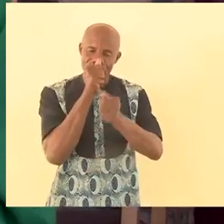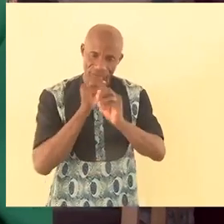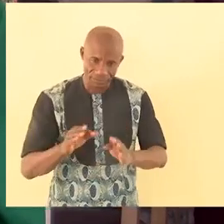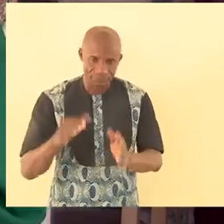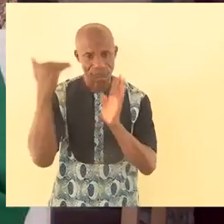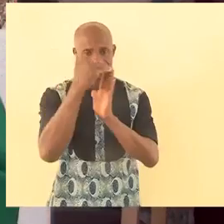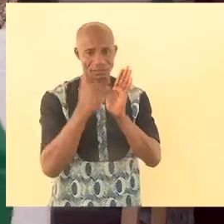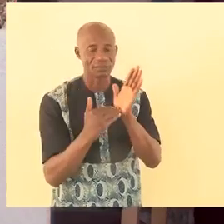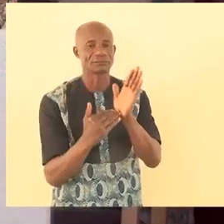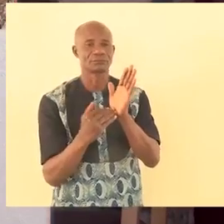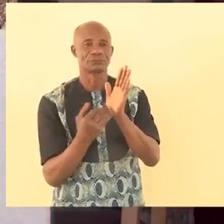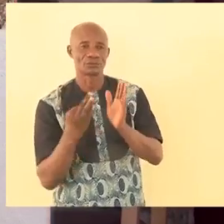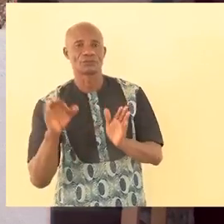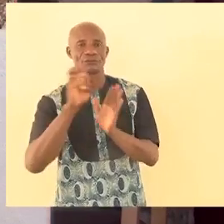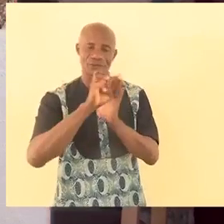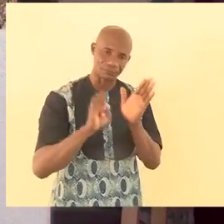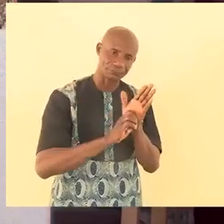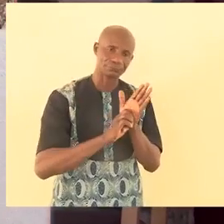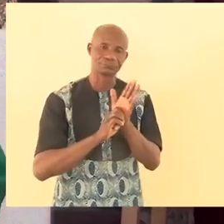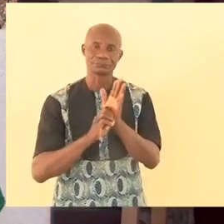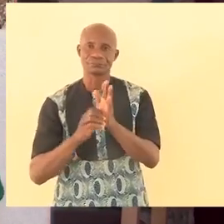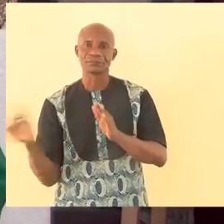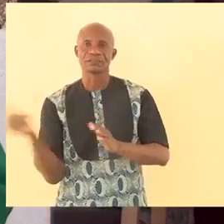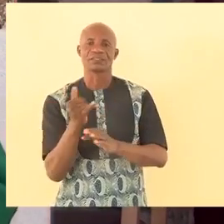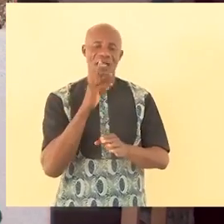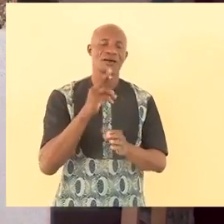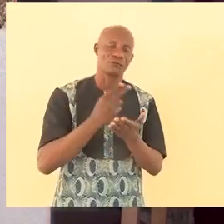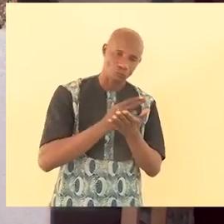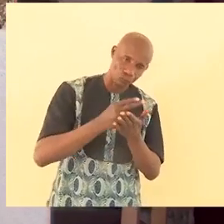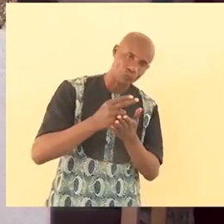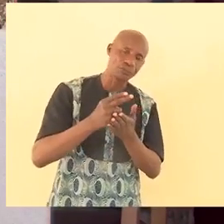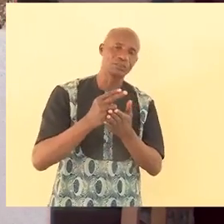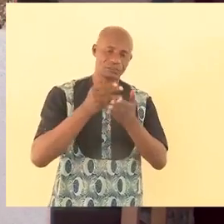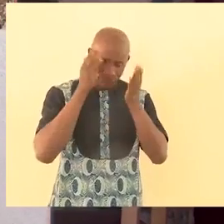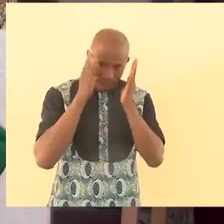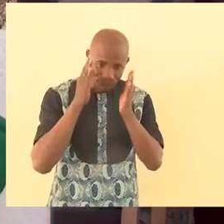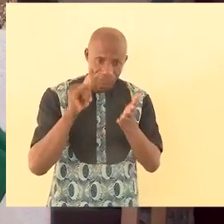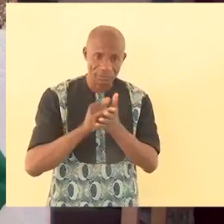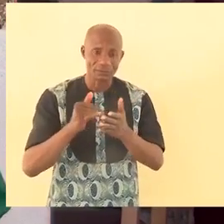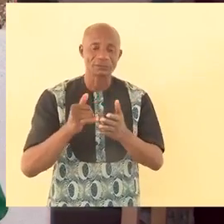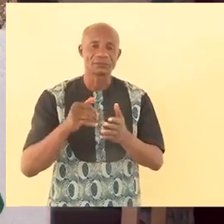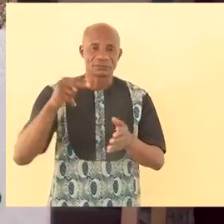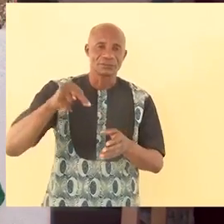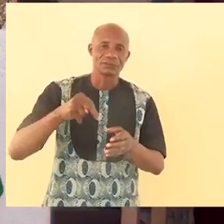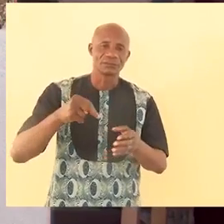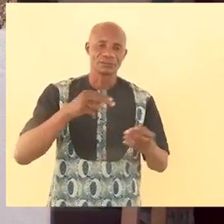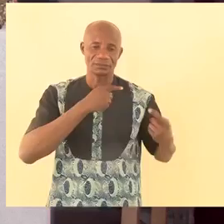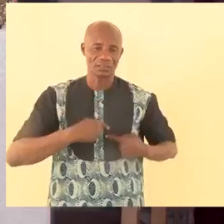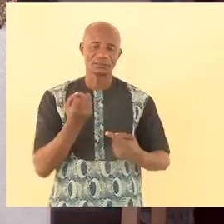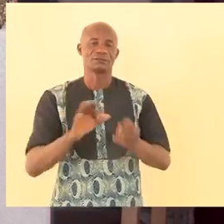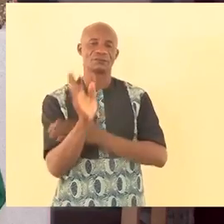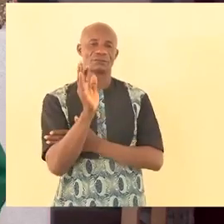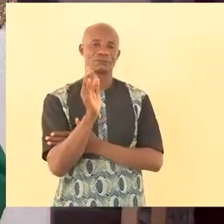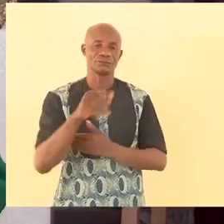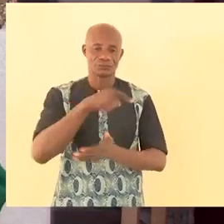The Beatitude is a list of Christian ethics. They are a series of holy meditations that reveal the heart of God. This is what